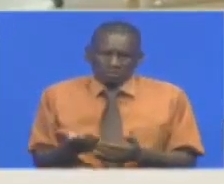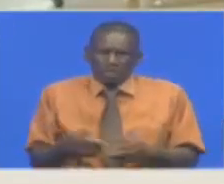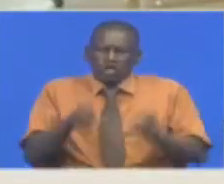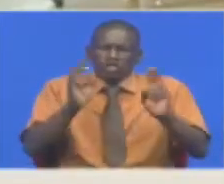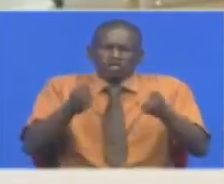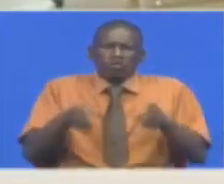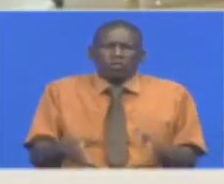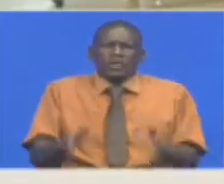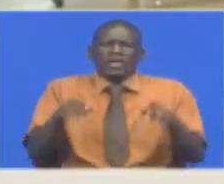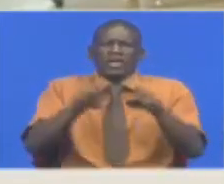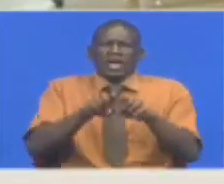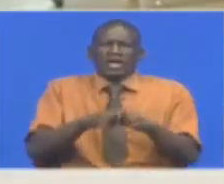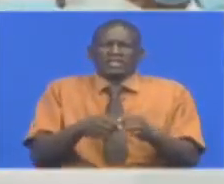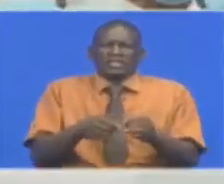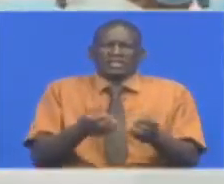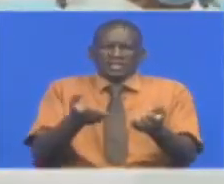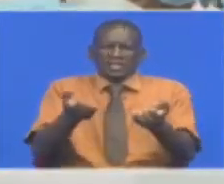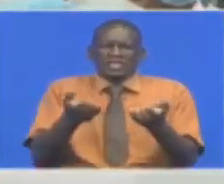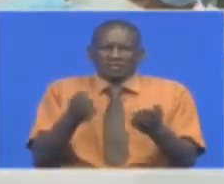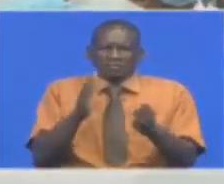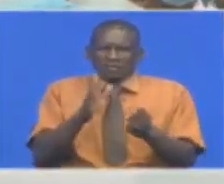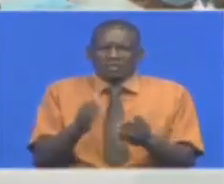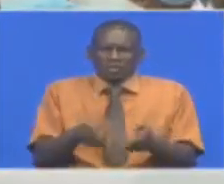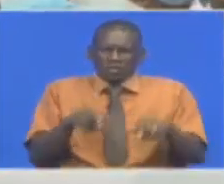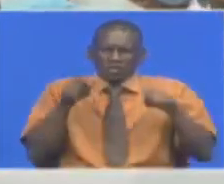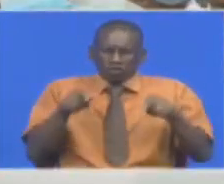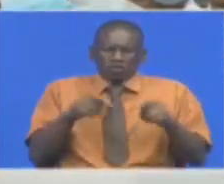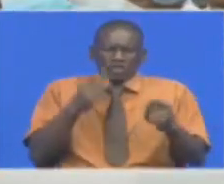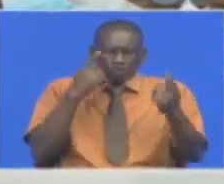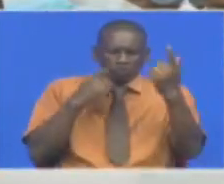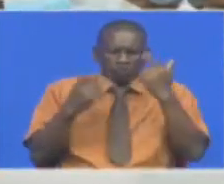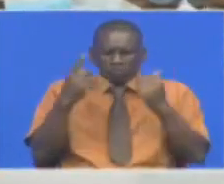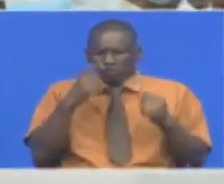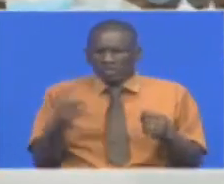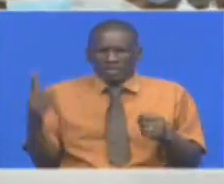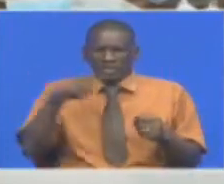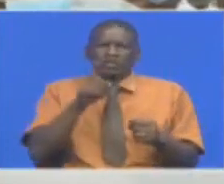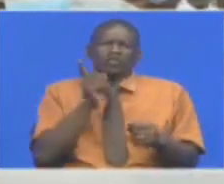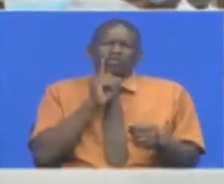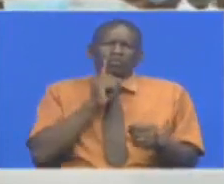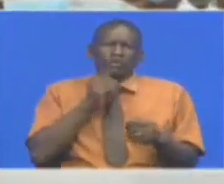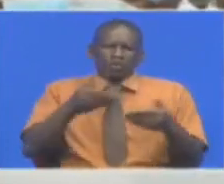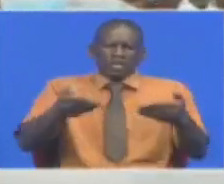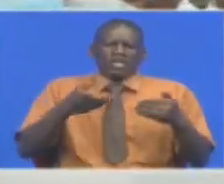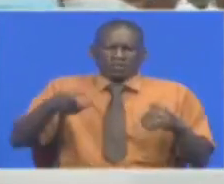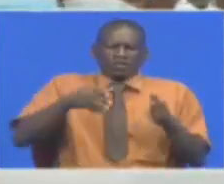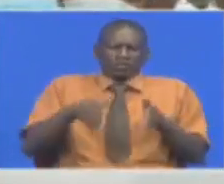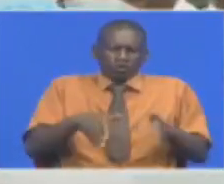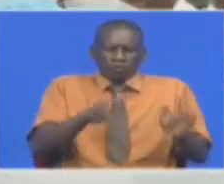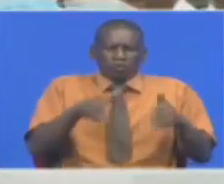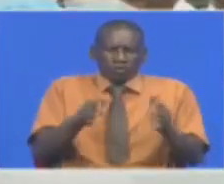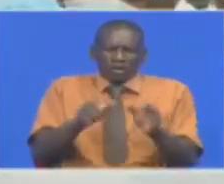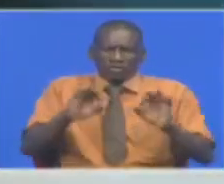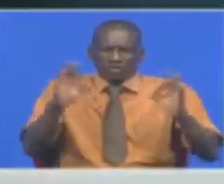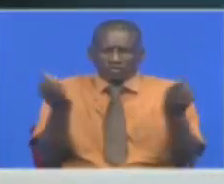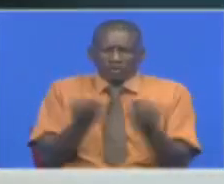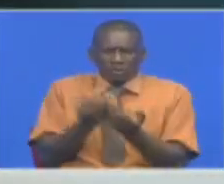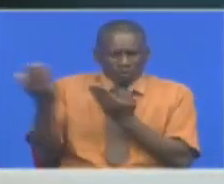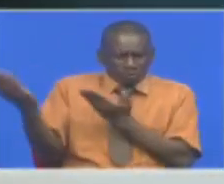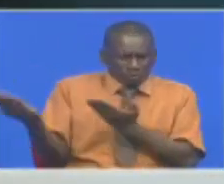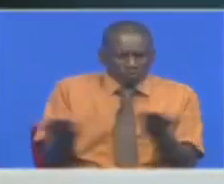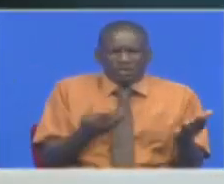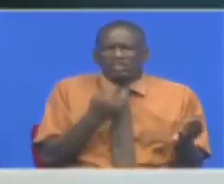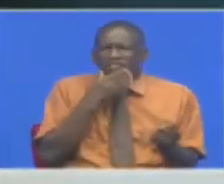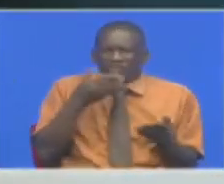kama vile inavyotakikana. Leo ndio siku ya maombolezi, kesho mtupe nafasi na familia tumlaze baba yetu kwa heshima. The